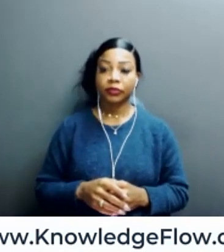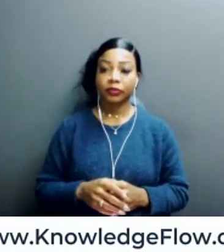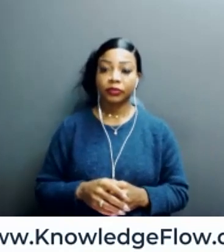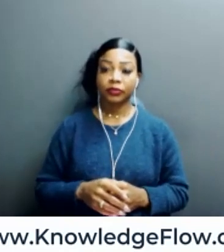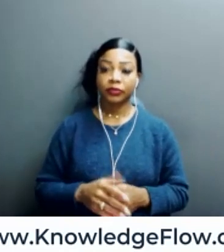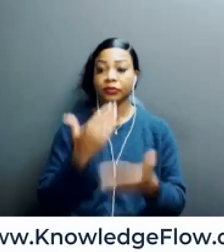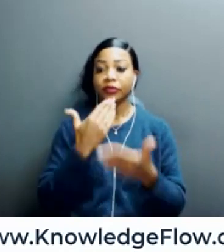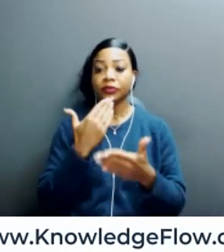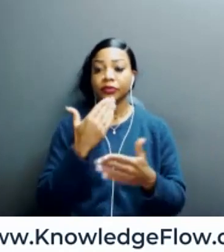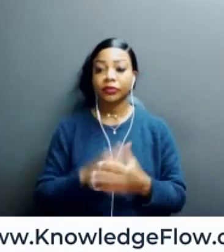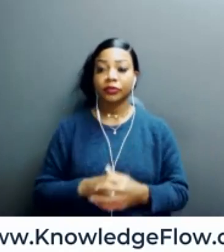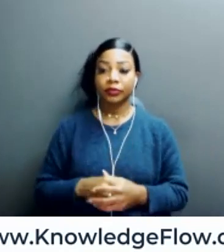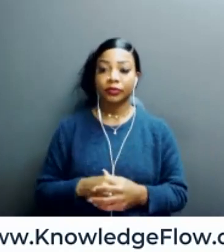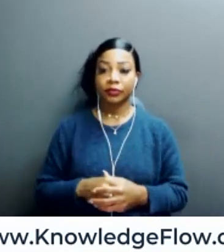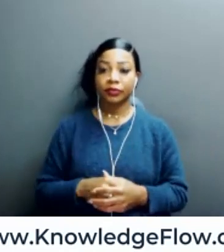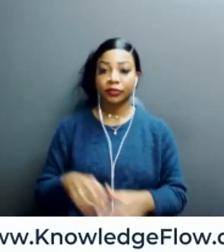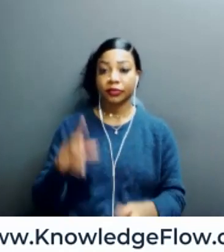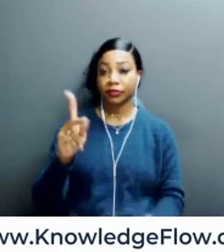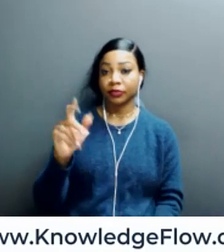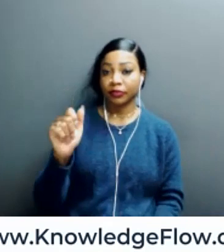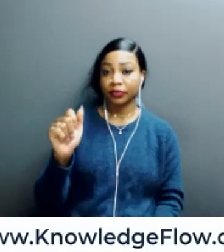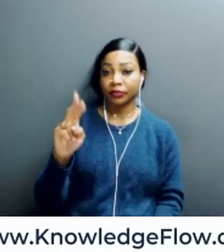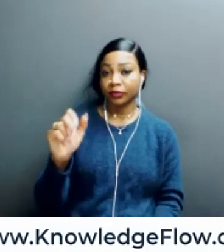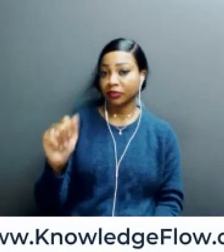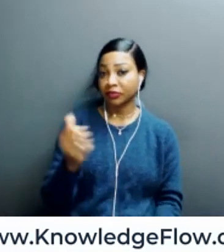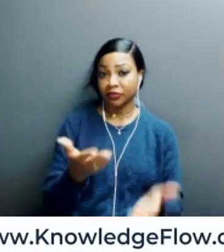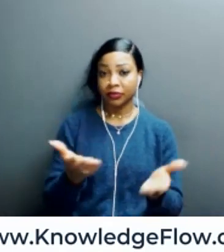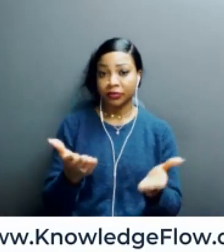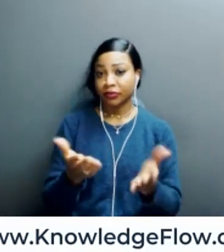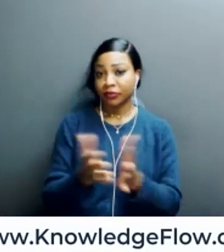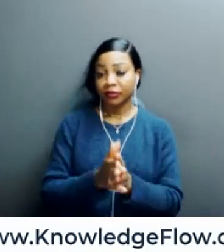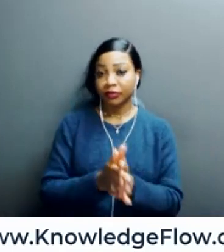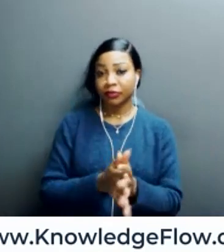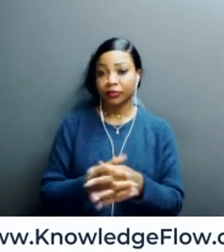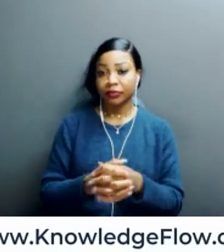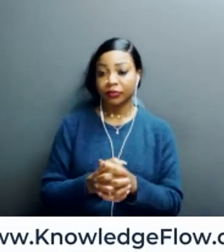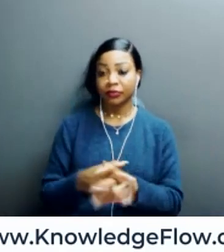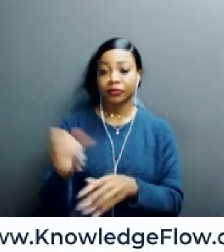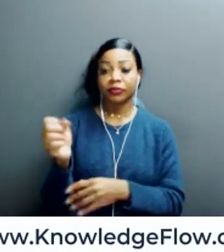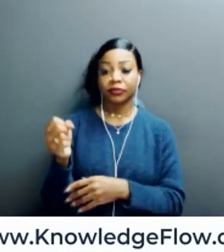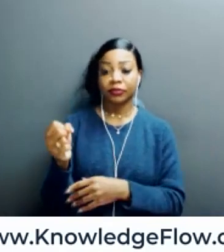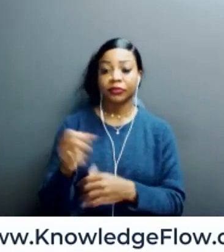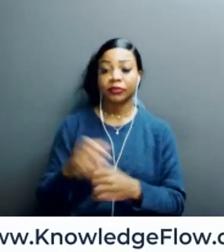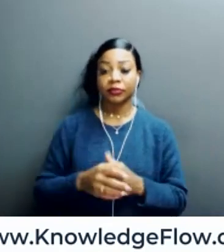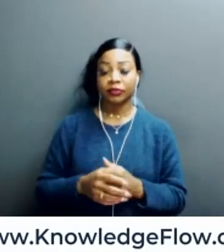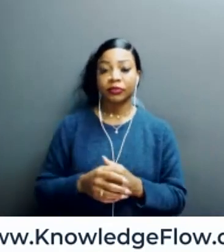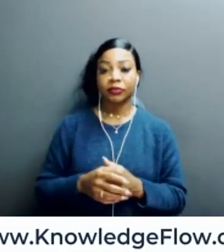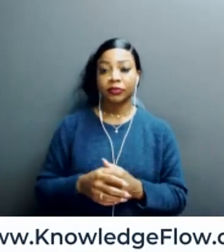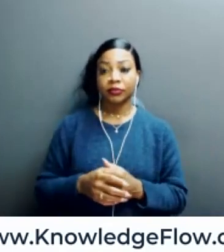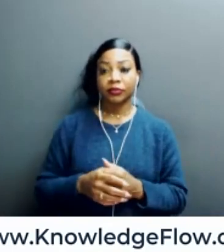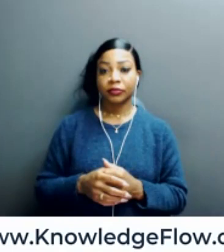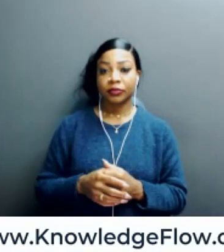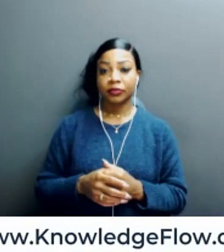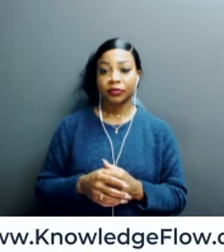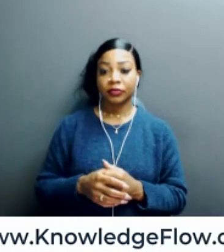thank you uh Kara any thoughts on this question yeah and I just I see a couple of like a